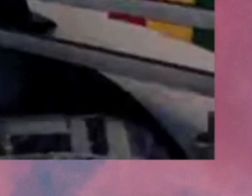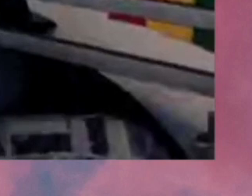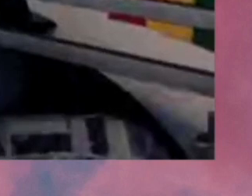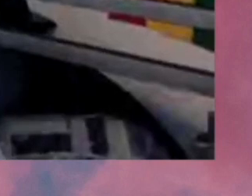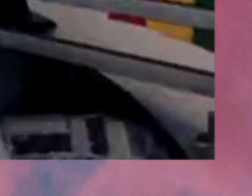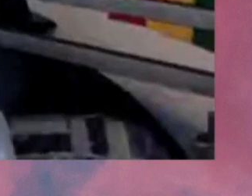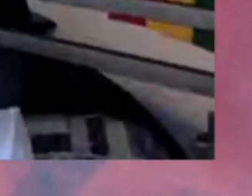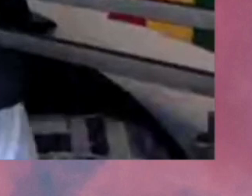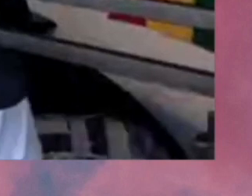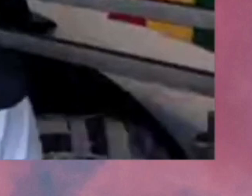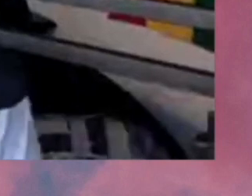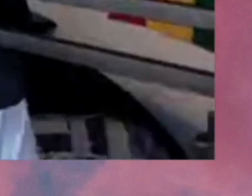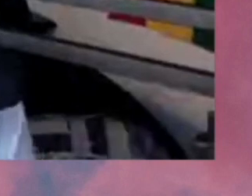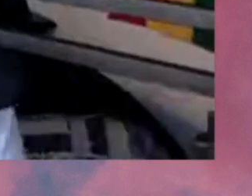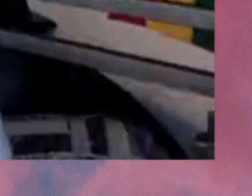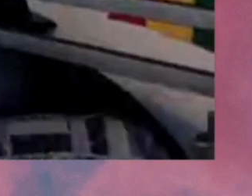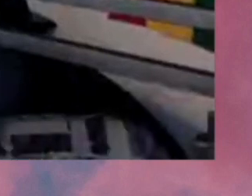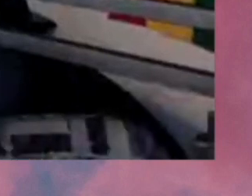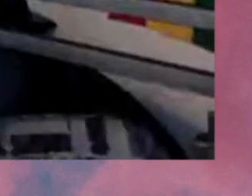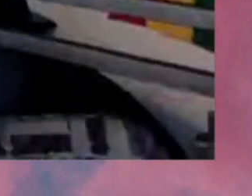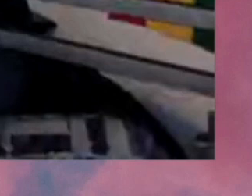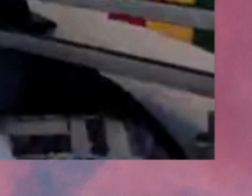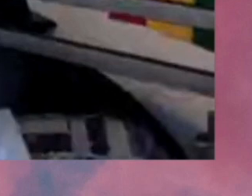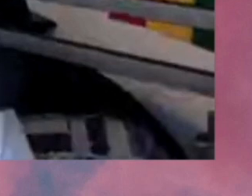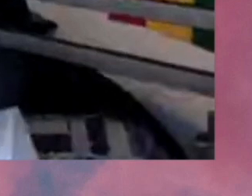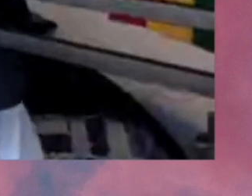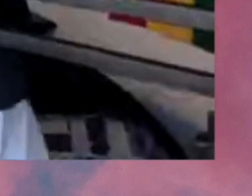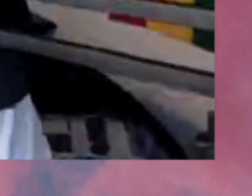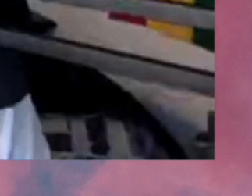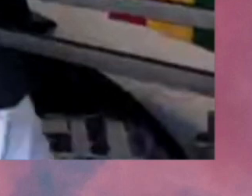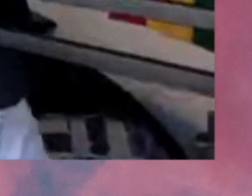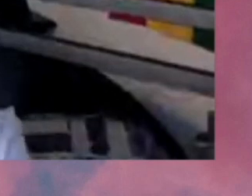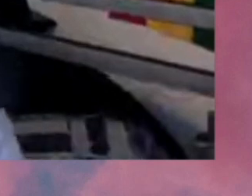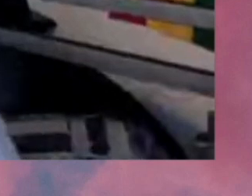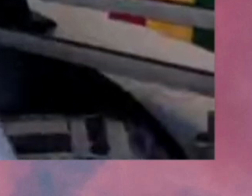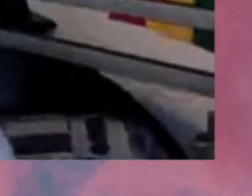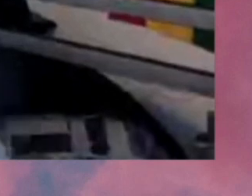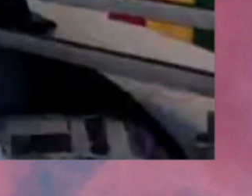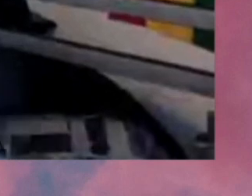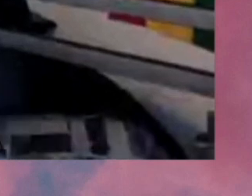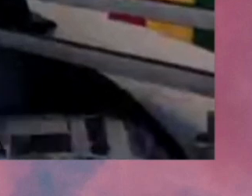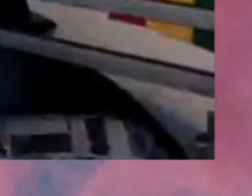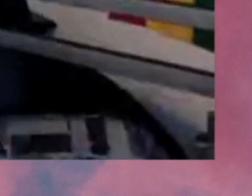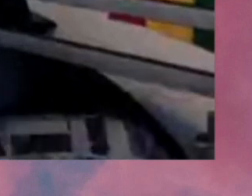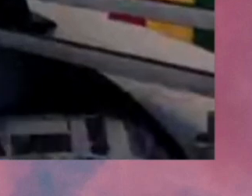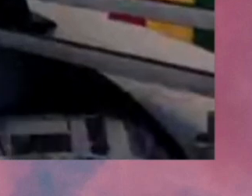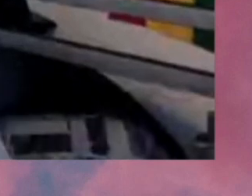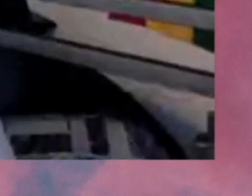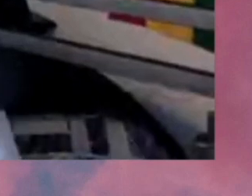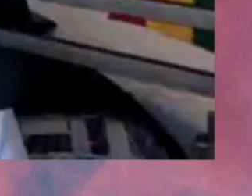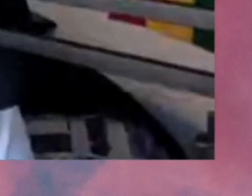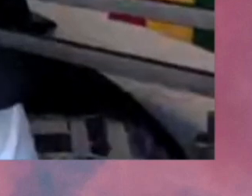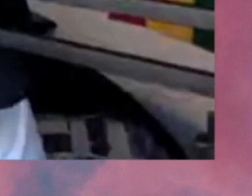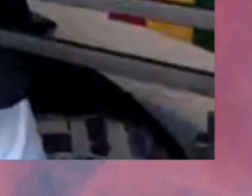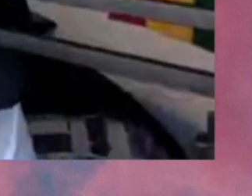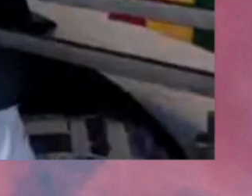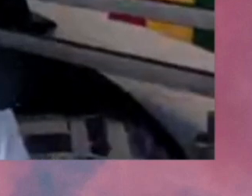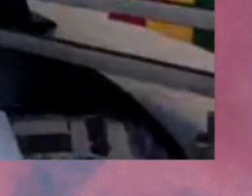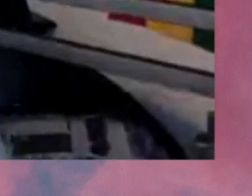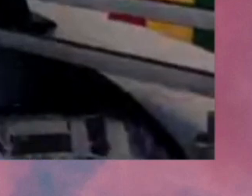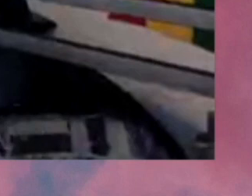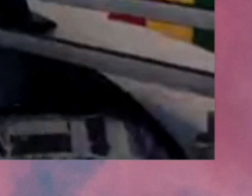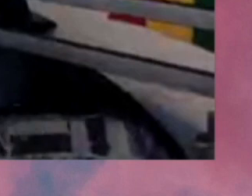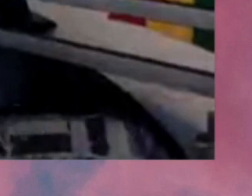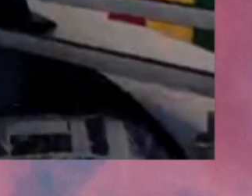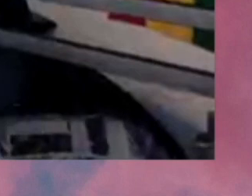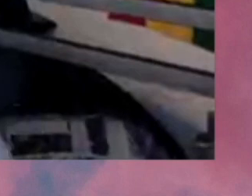deep into anything, before we start, we definitely have to acknowledge that here in Oakland, which is where I'm tuning in from, Oakland, California, we occupy